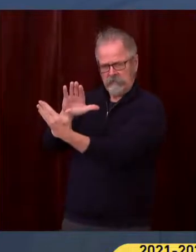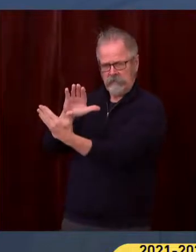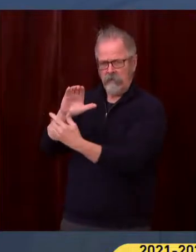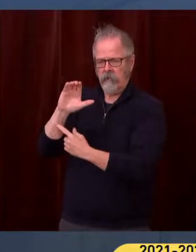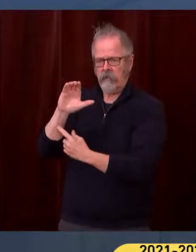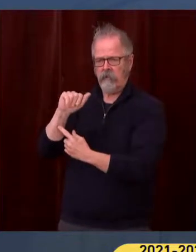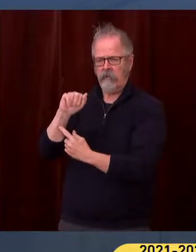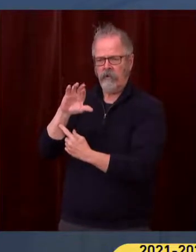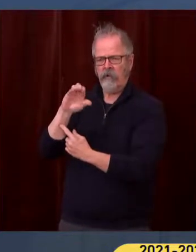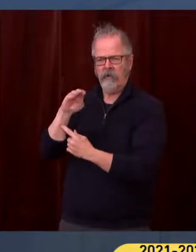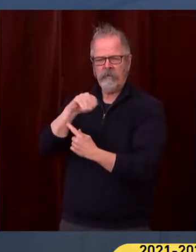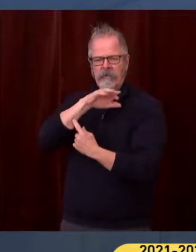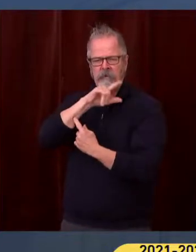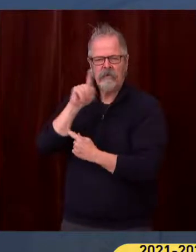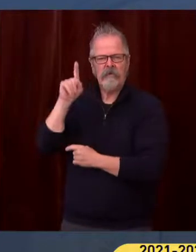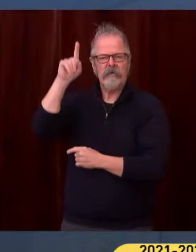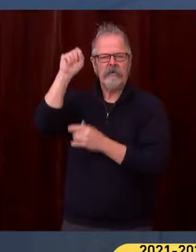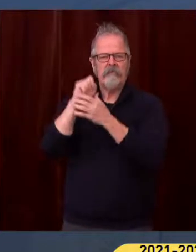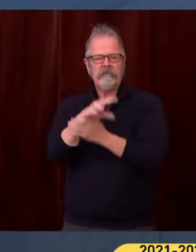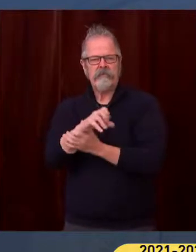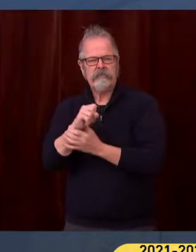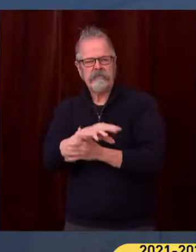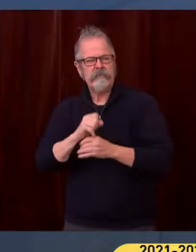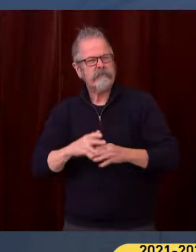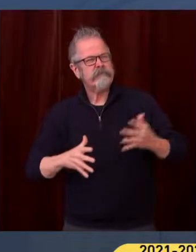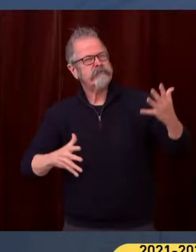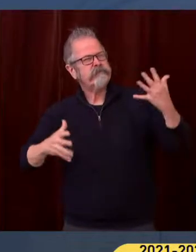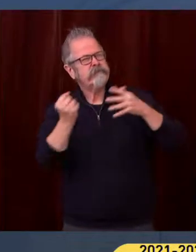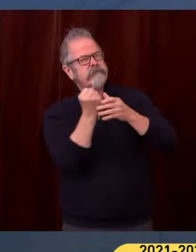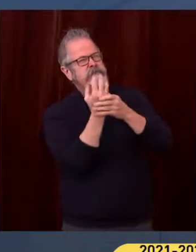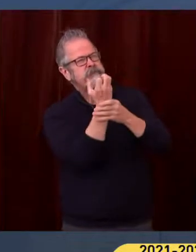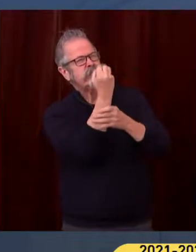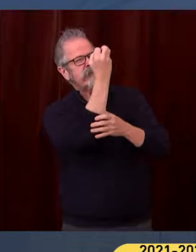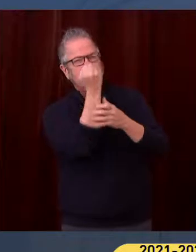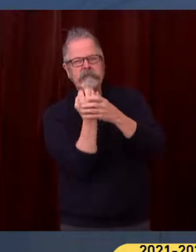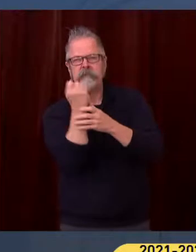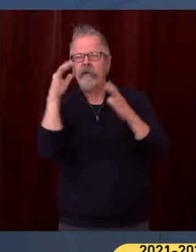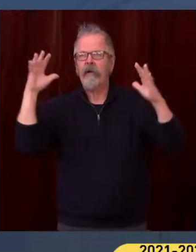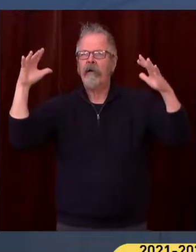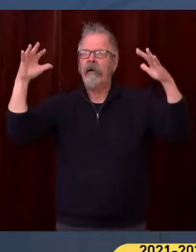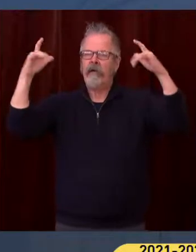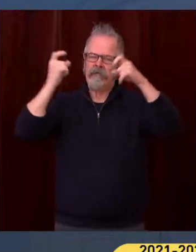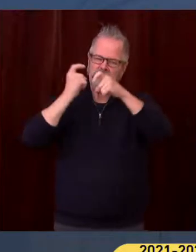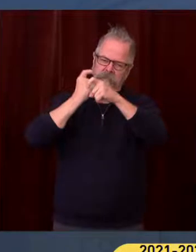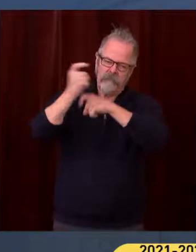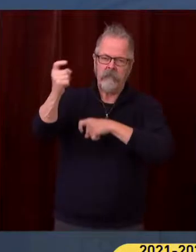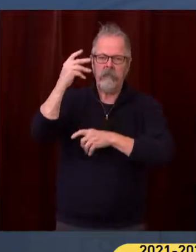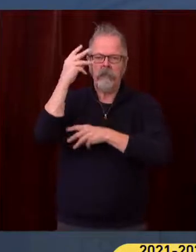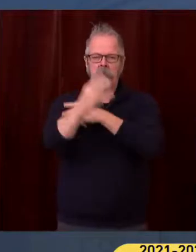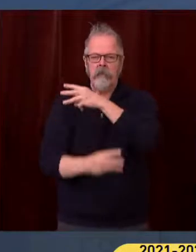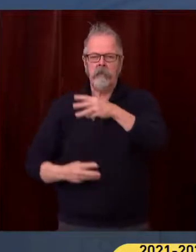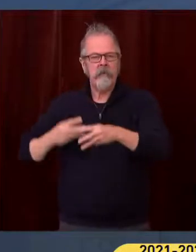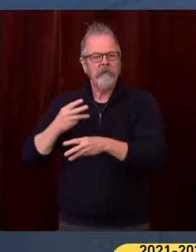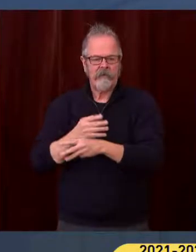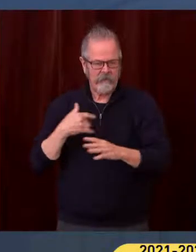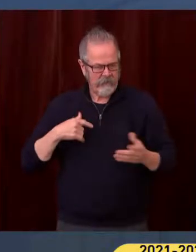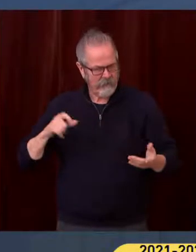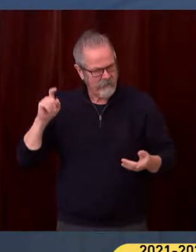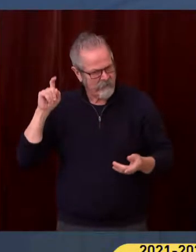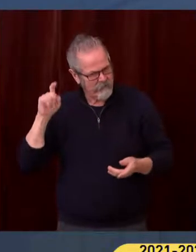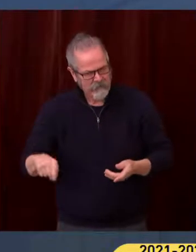state. We are a pro-jobs state. We are a pro-healthcare state.